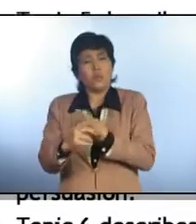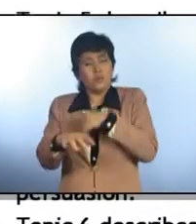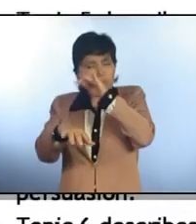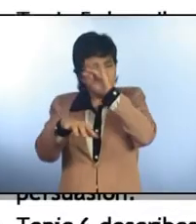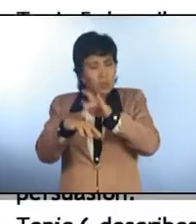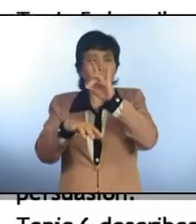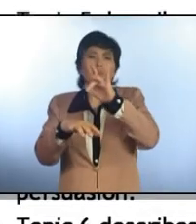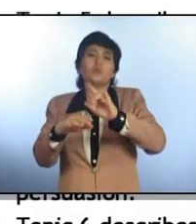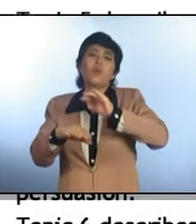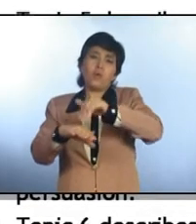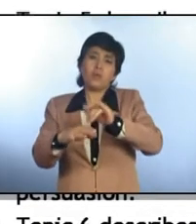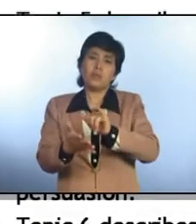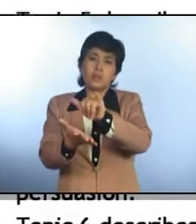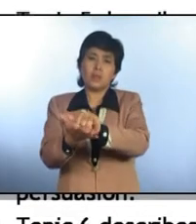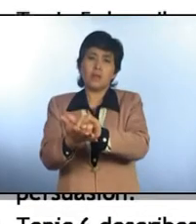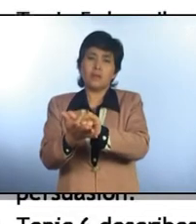on to